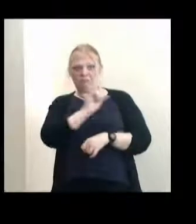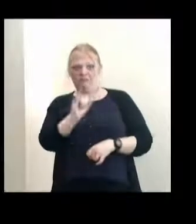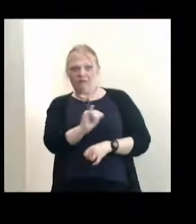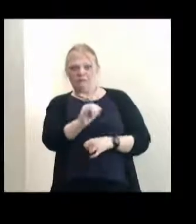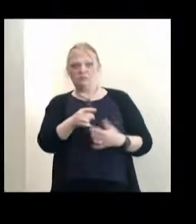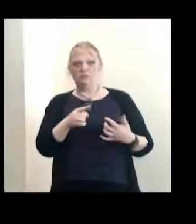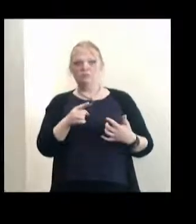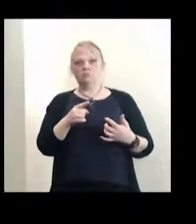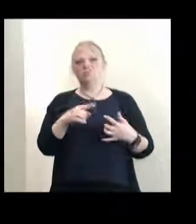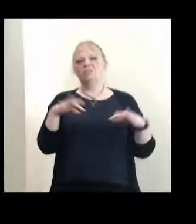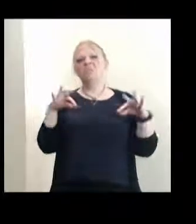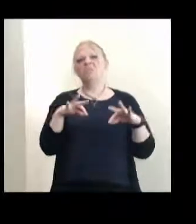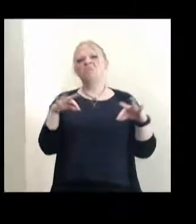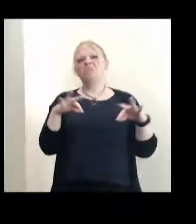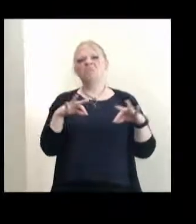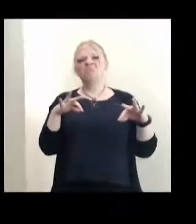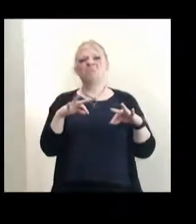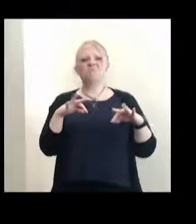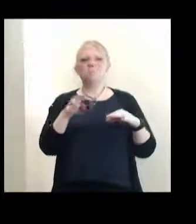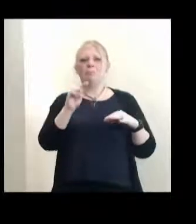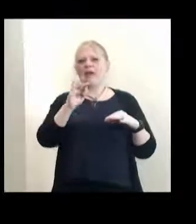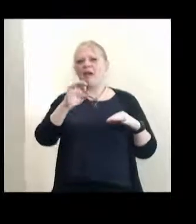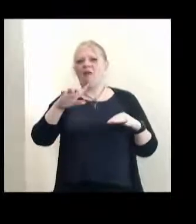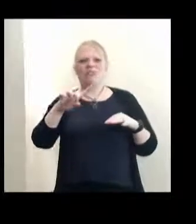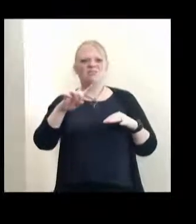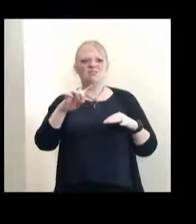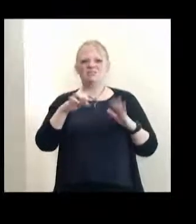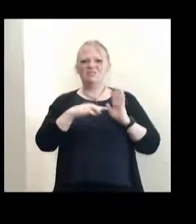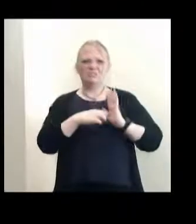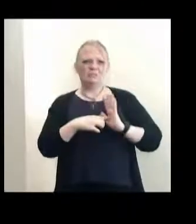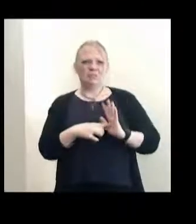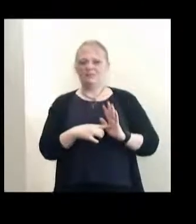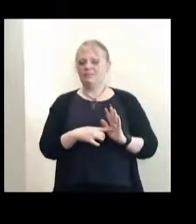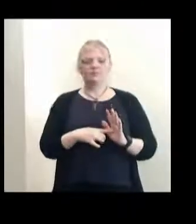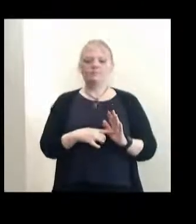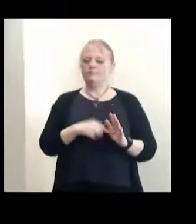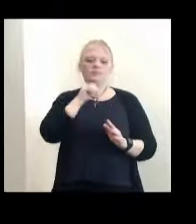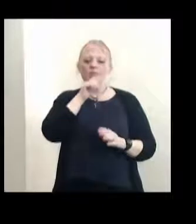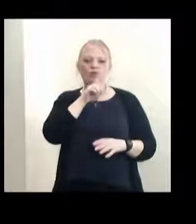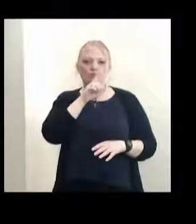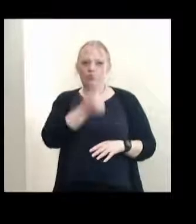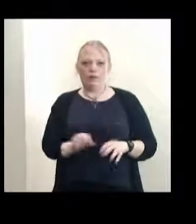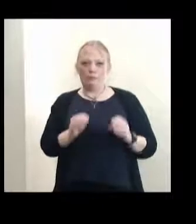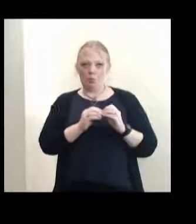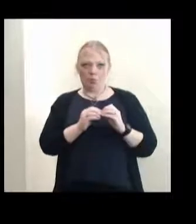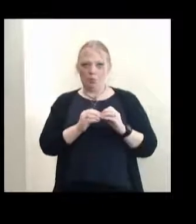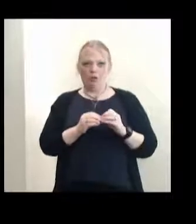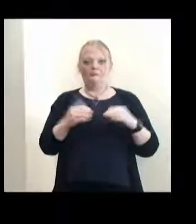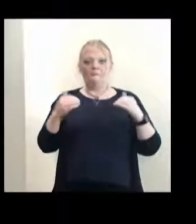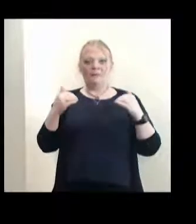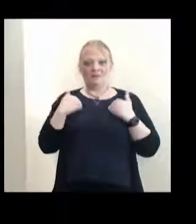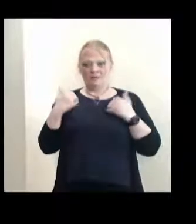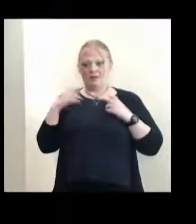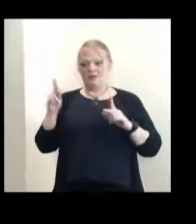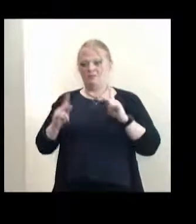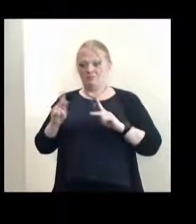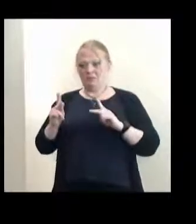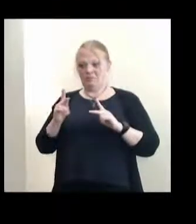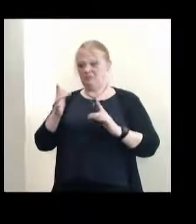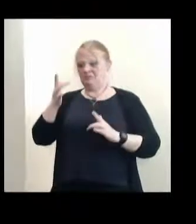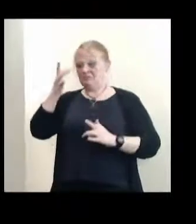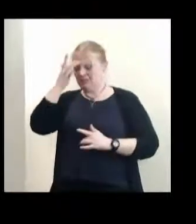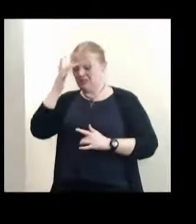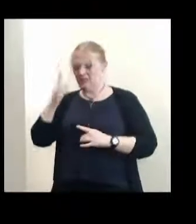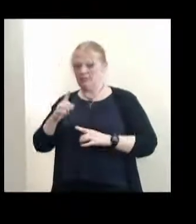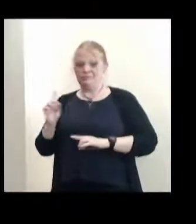only mildly symptomatic. That is not true. We know that there are cases in young people, and they're going to school. We're seeing cases